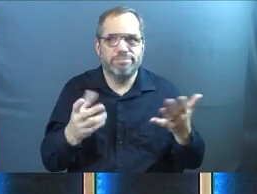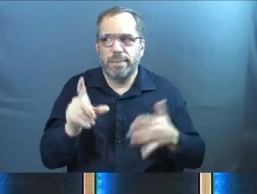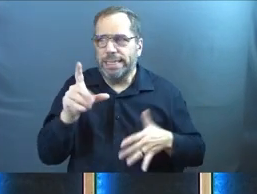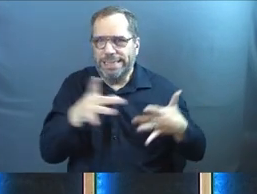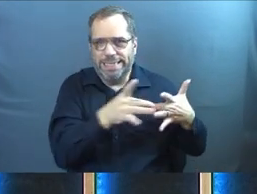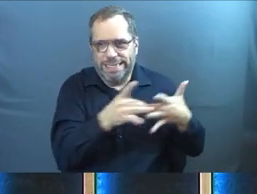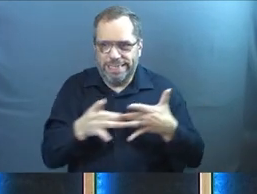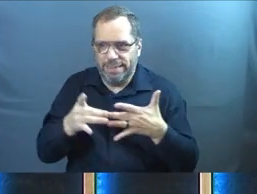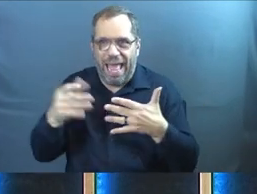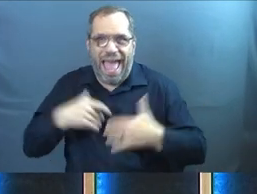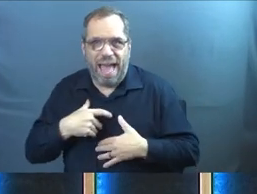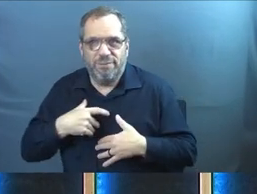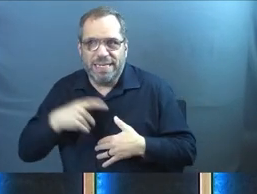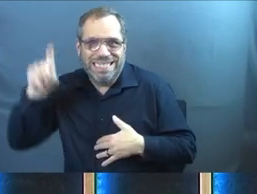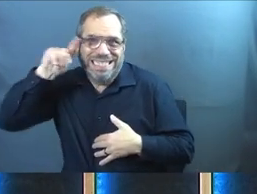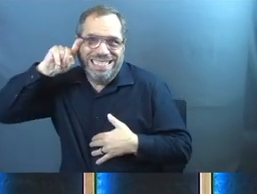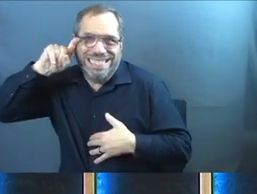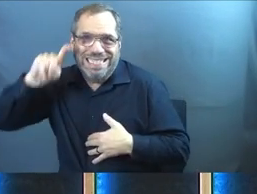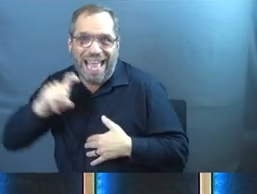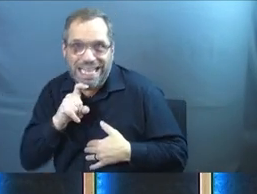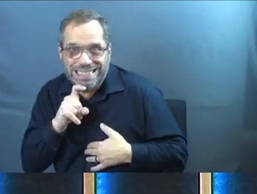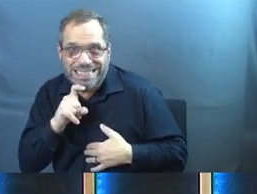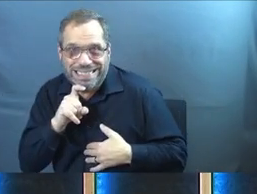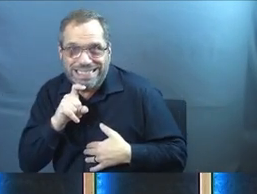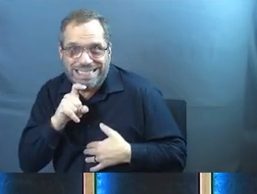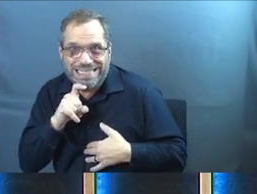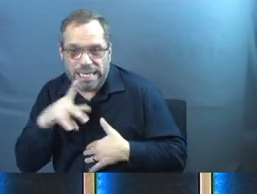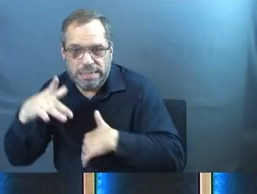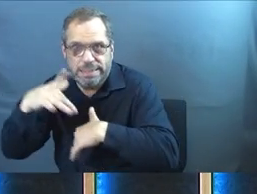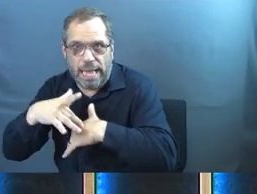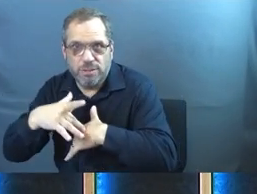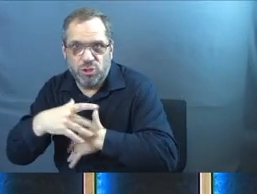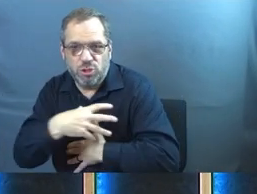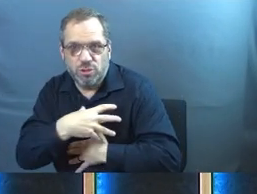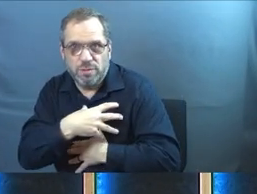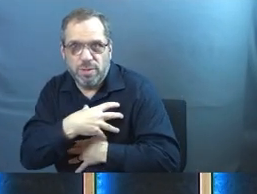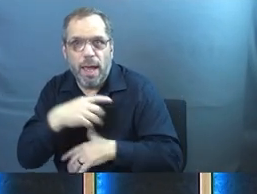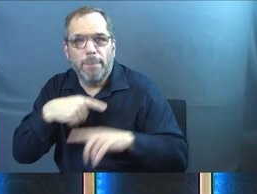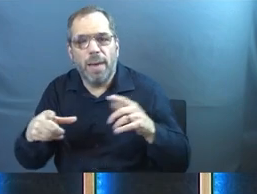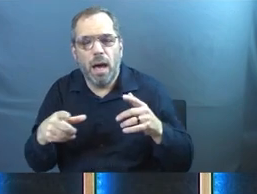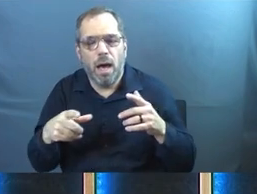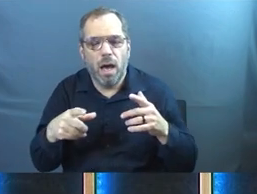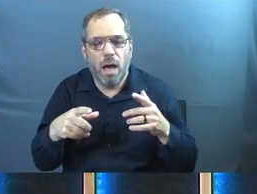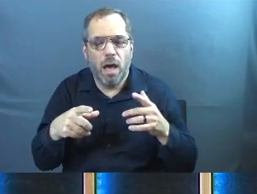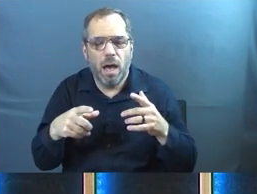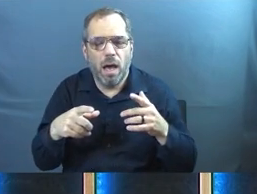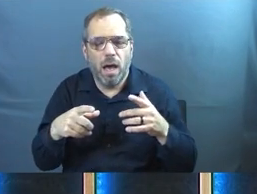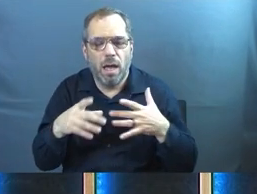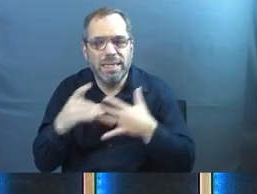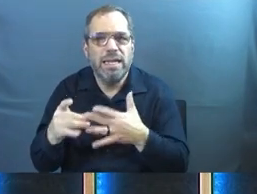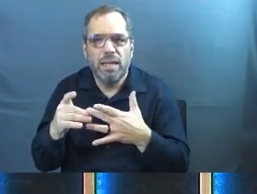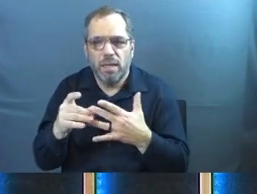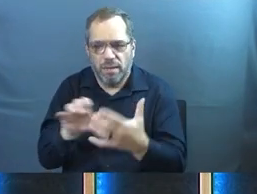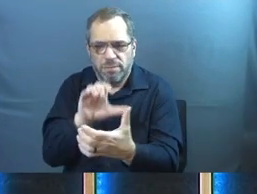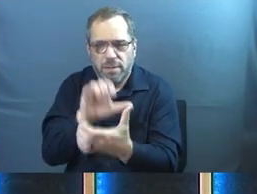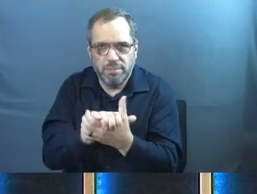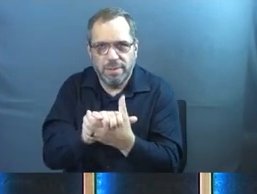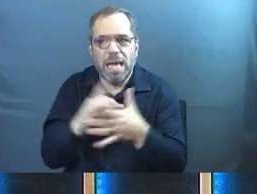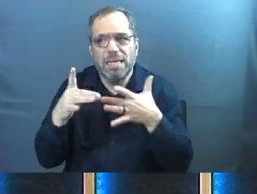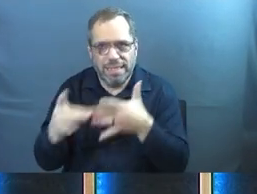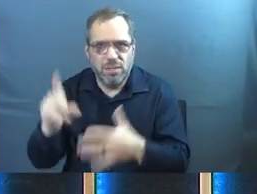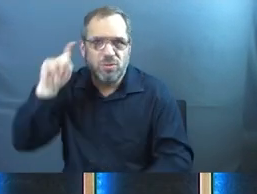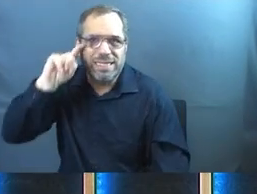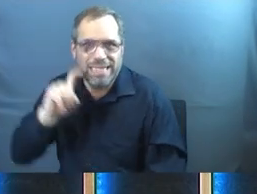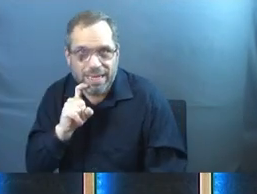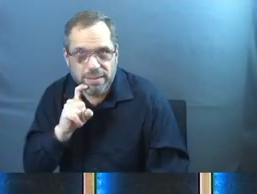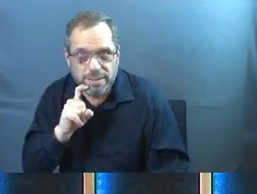have to lead to sexual contact, but it often in the completion and consummation does. So these are together